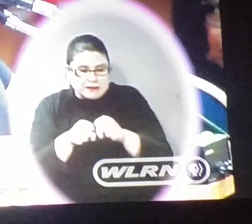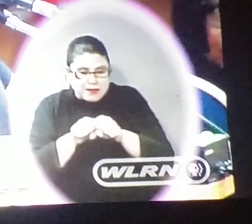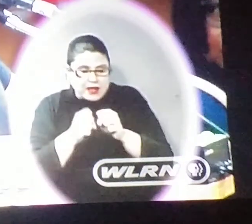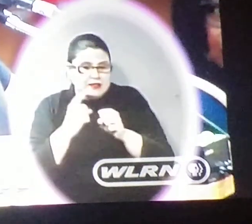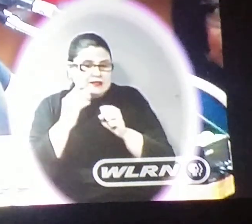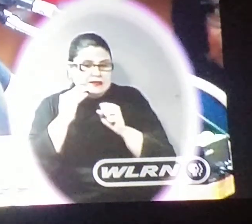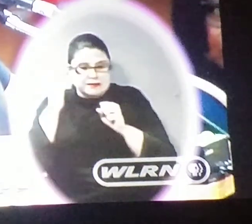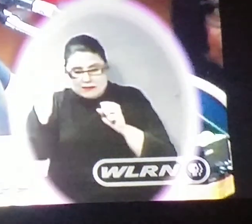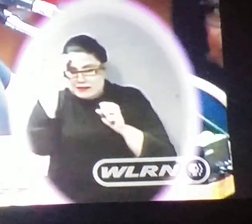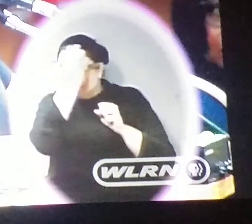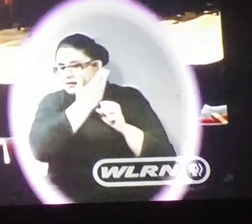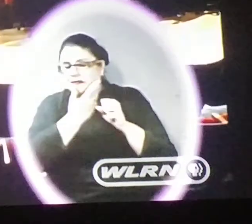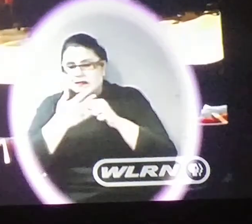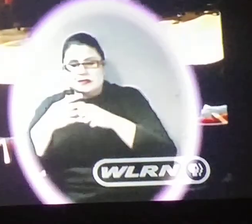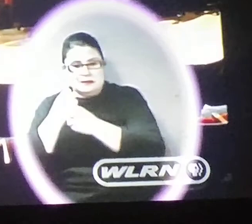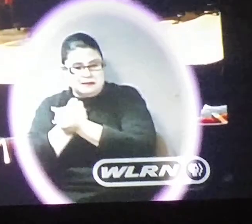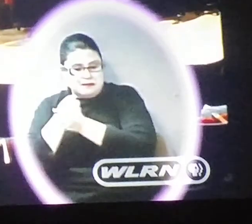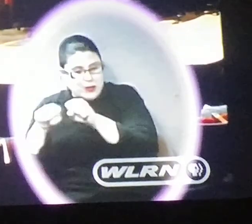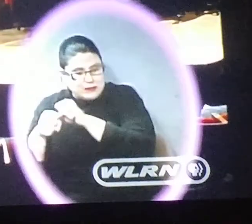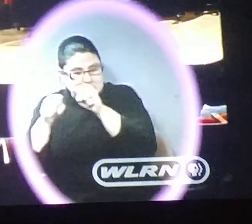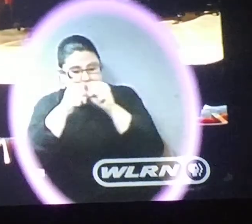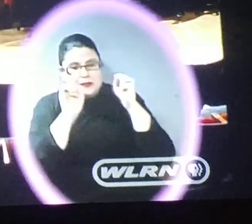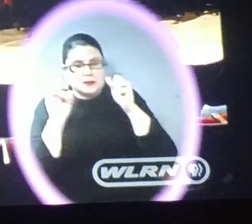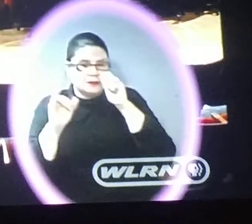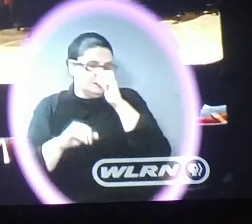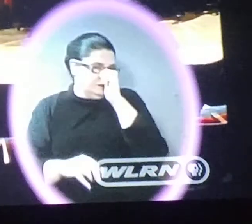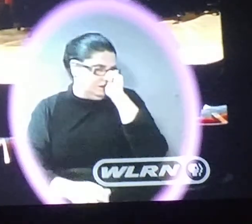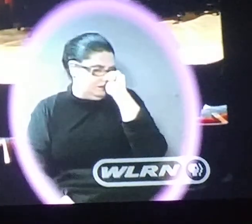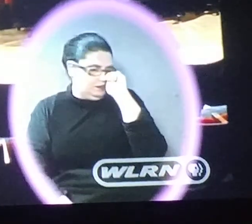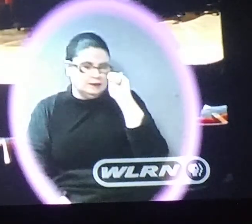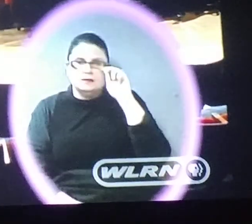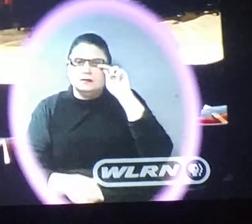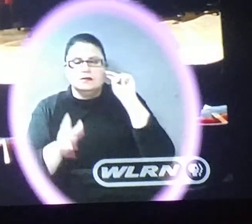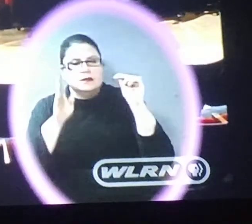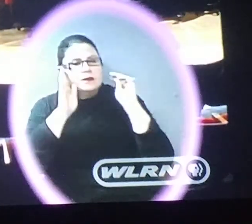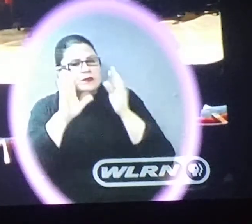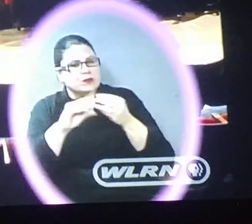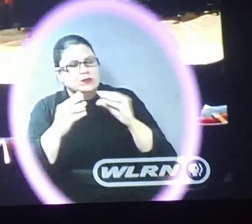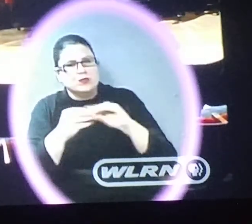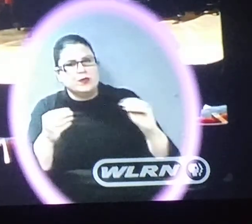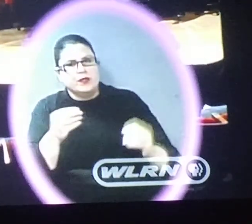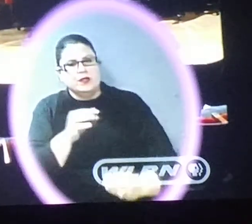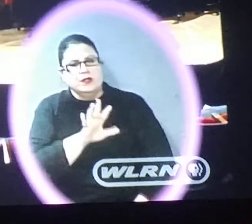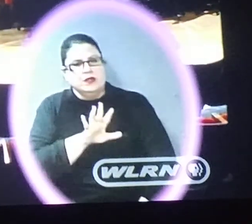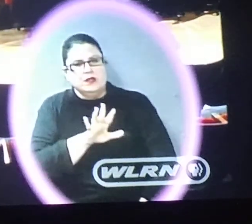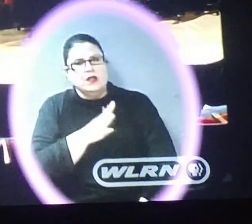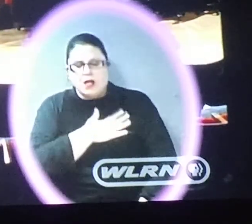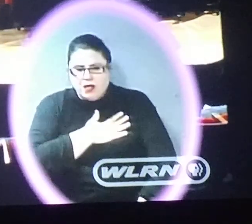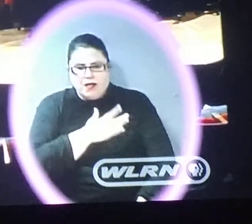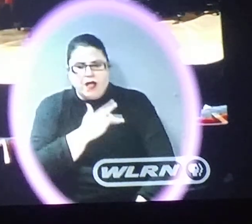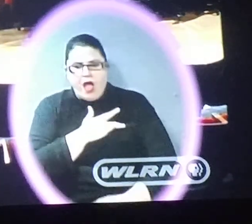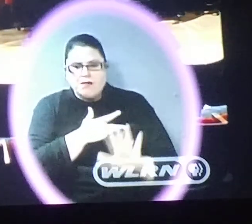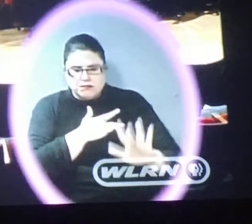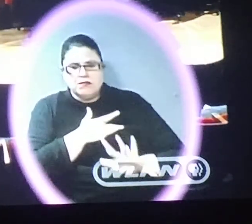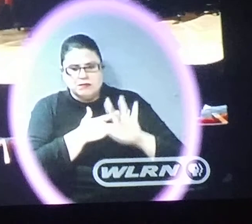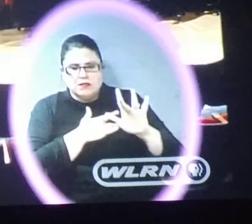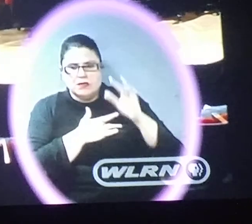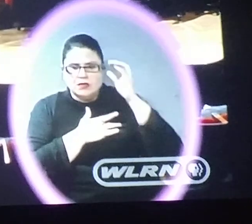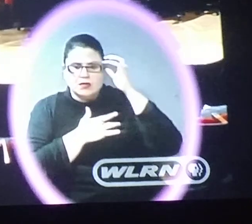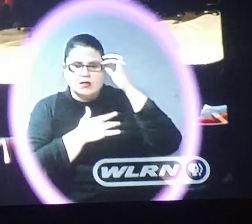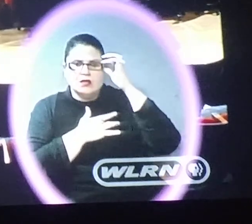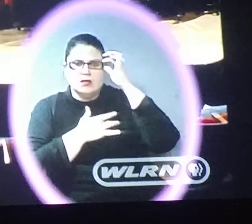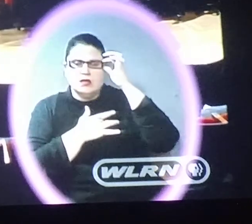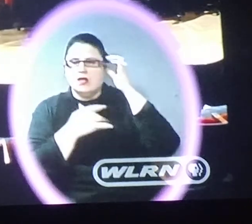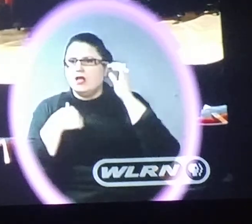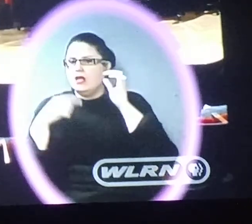Madam Chair, if I may, just for clarification. I'm listening to this story, ma'am. No, definitely empathetic, and I'm listening. I just need